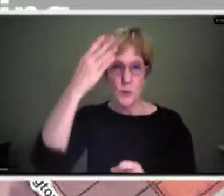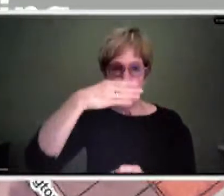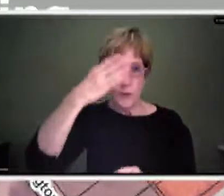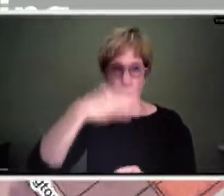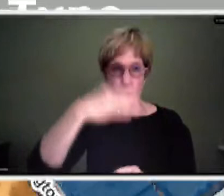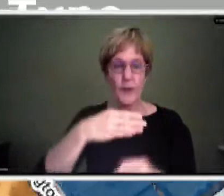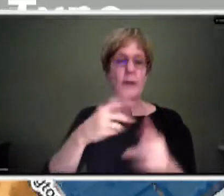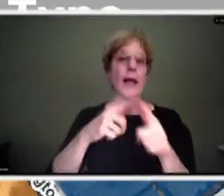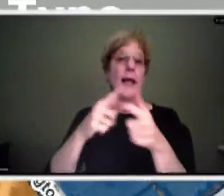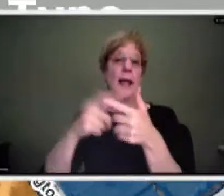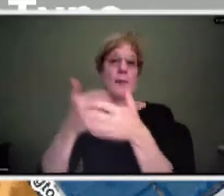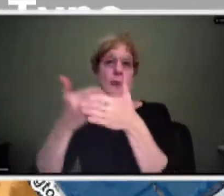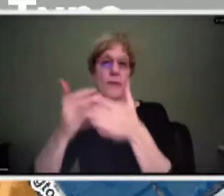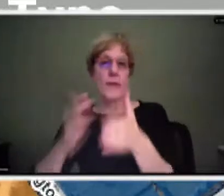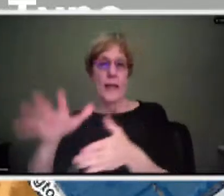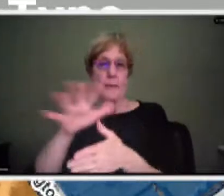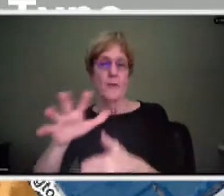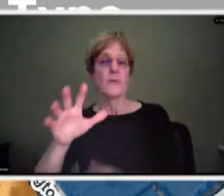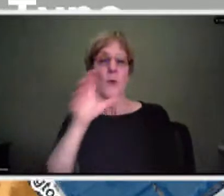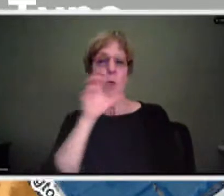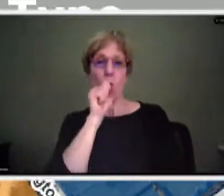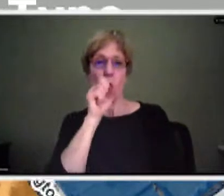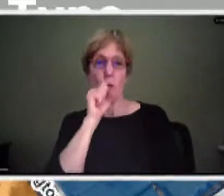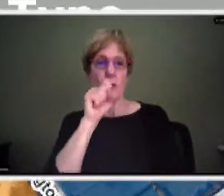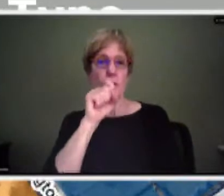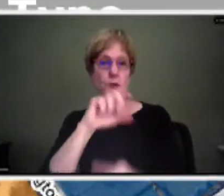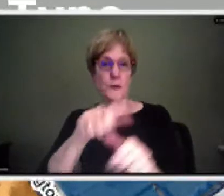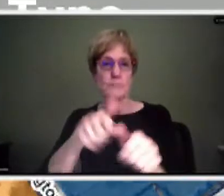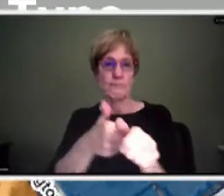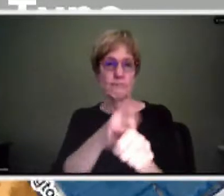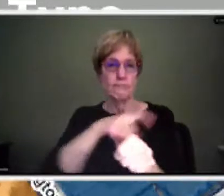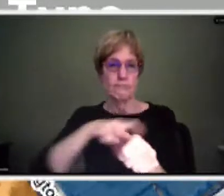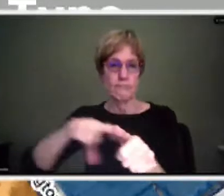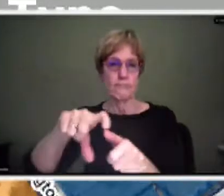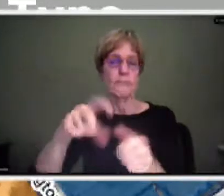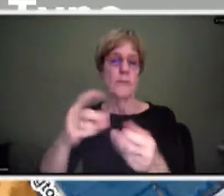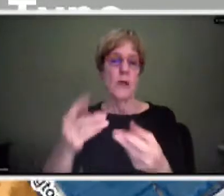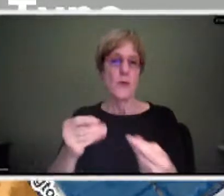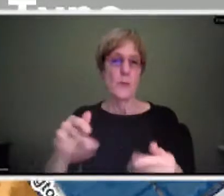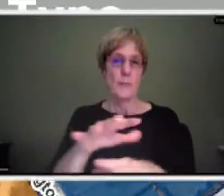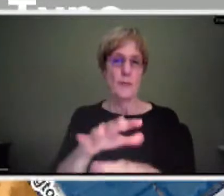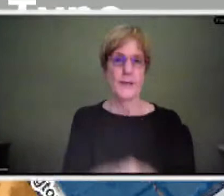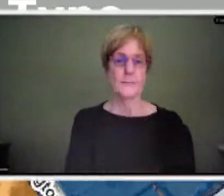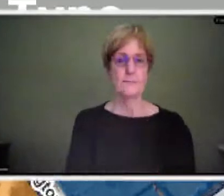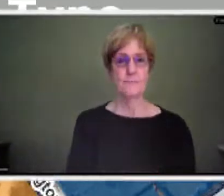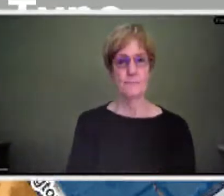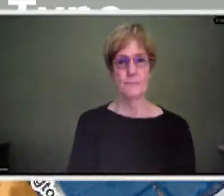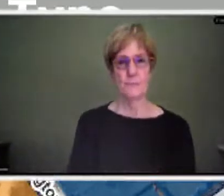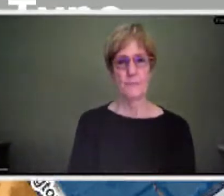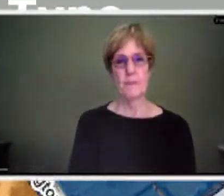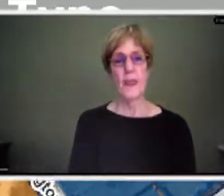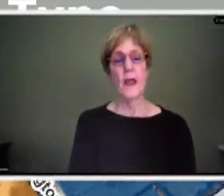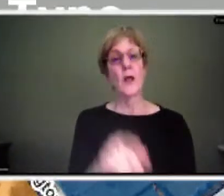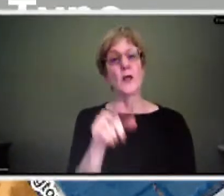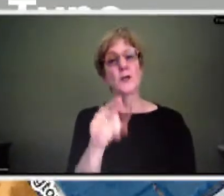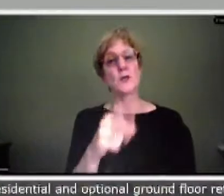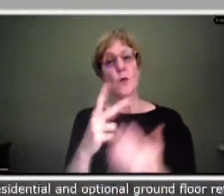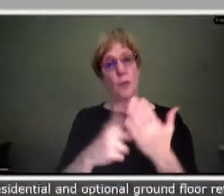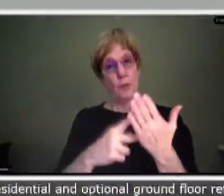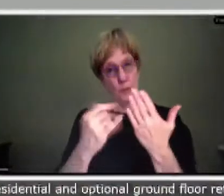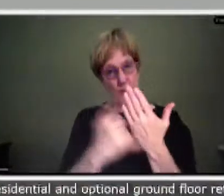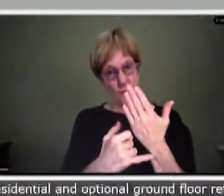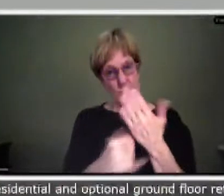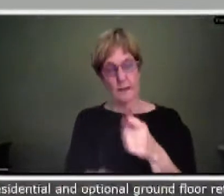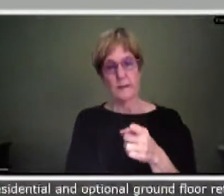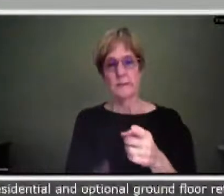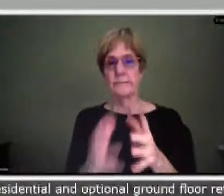2 in that orange area on the back half of the property, a little more than half. So this project, again, there's lots of